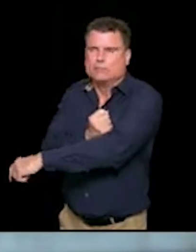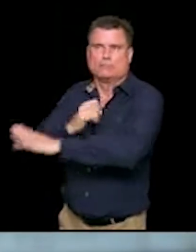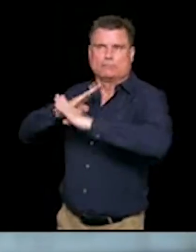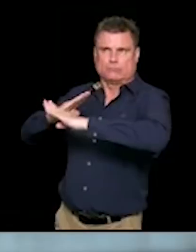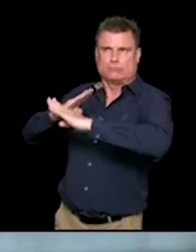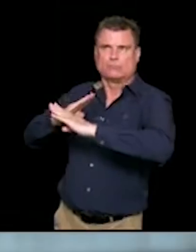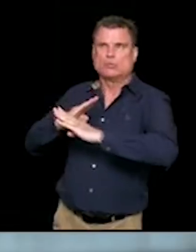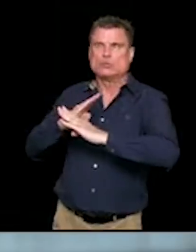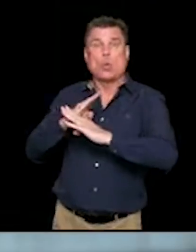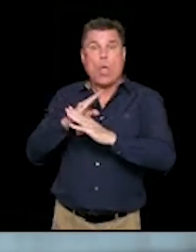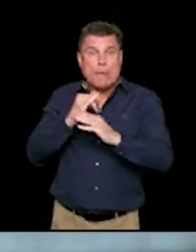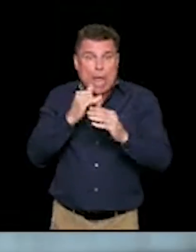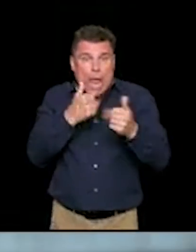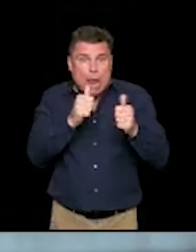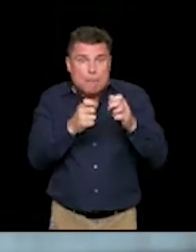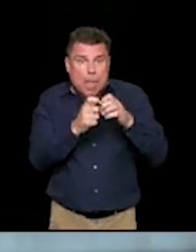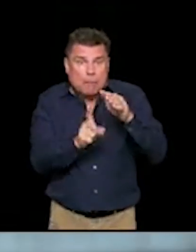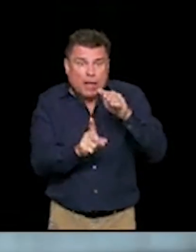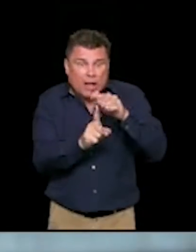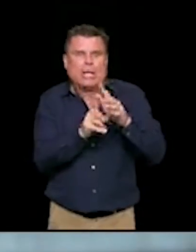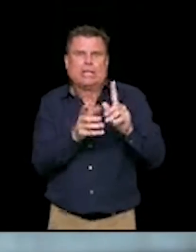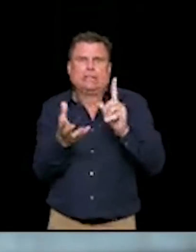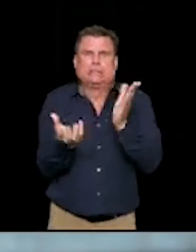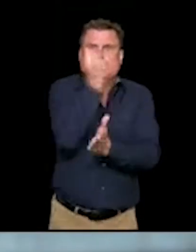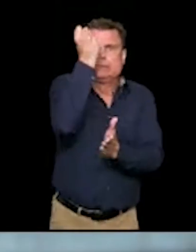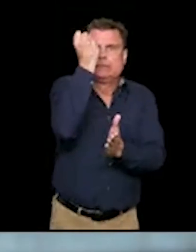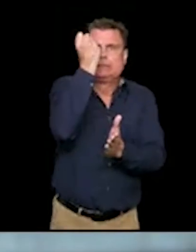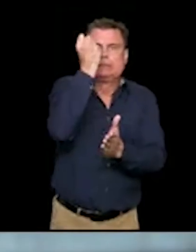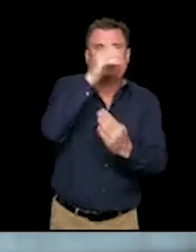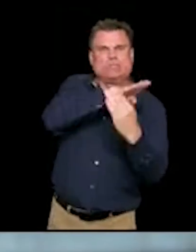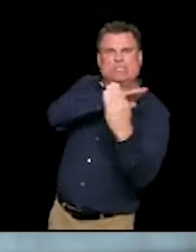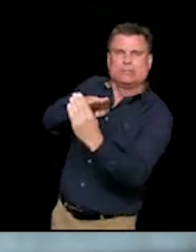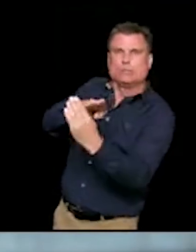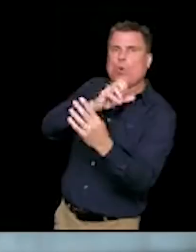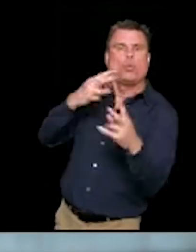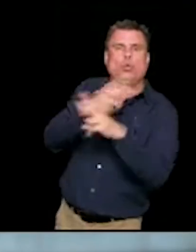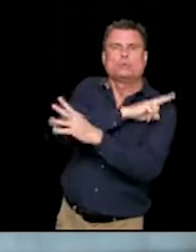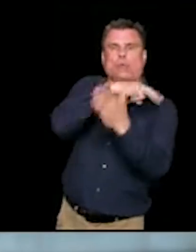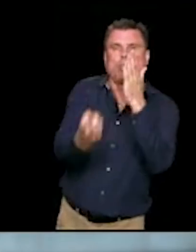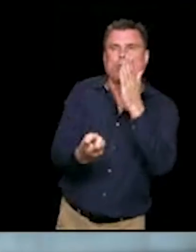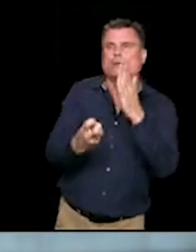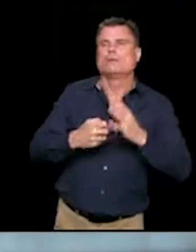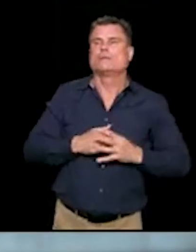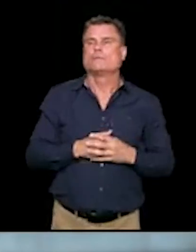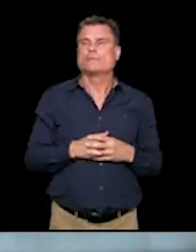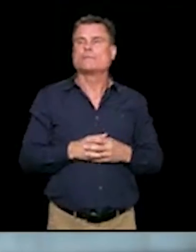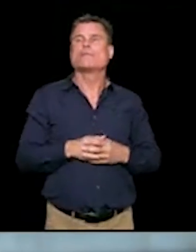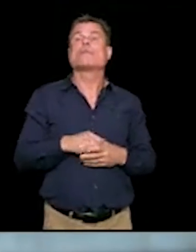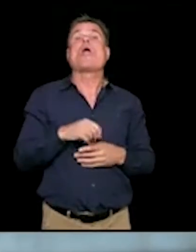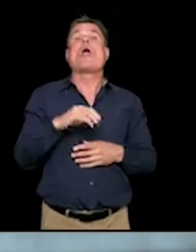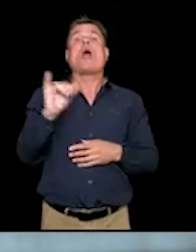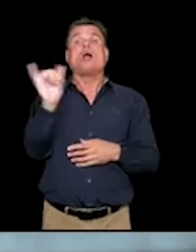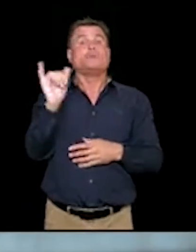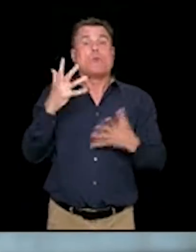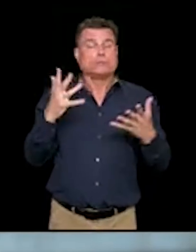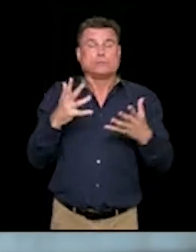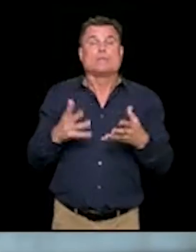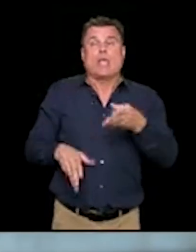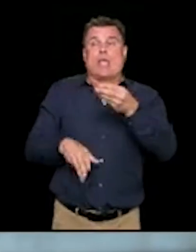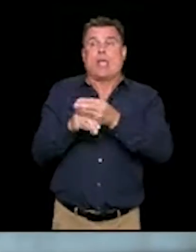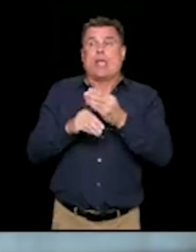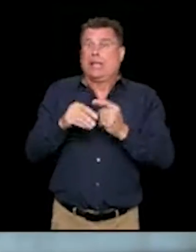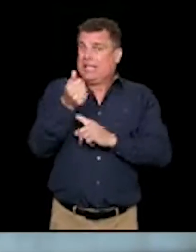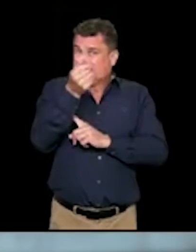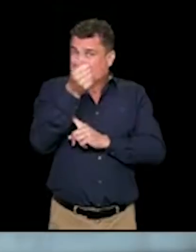an enormous impact on young people, on their families, and on entire communities. That's why we've also committed to expanding our one-stop